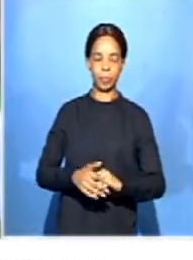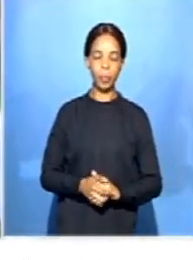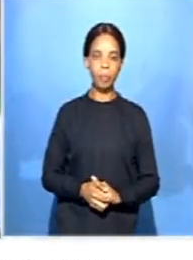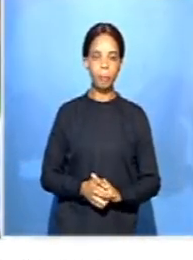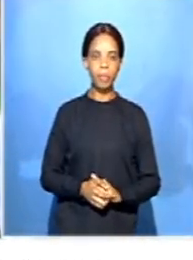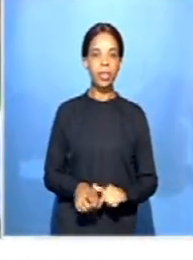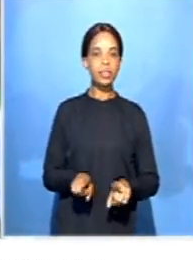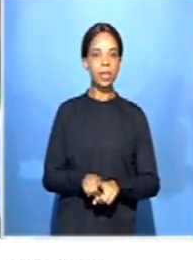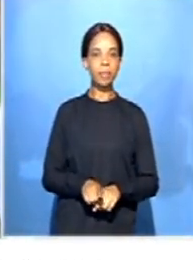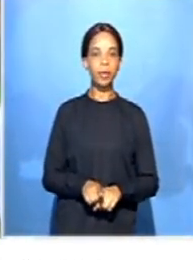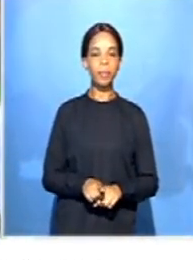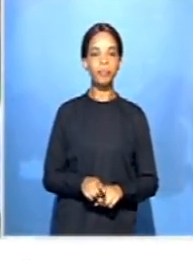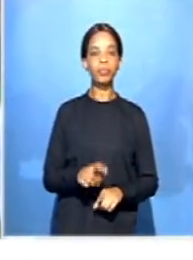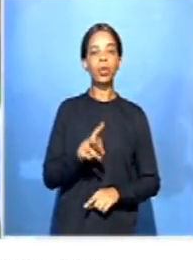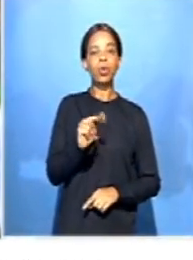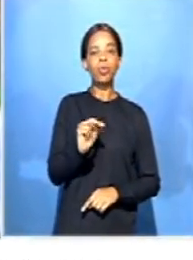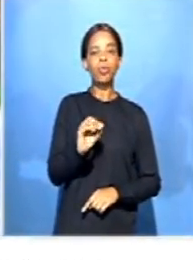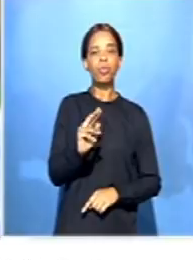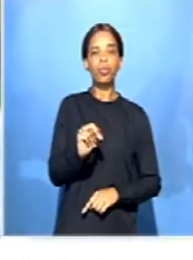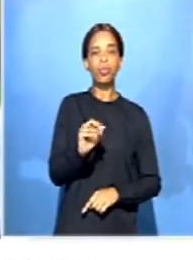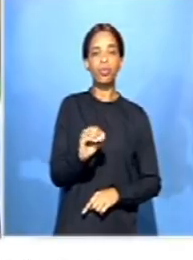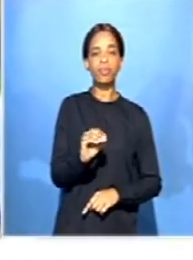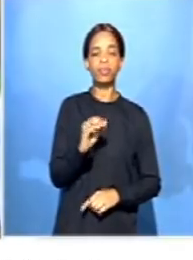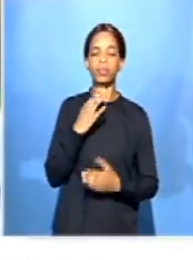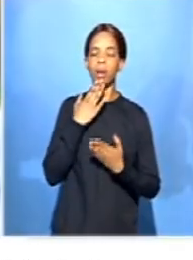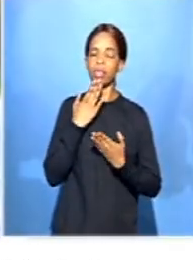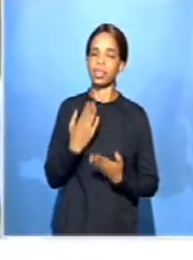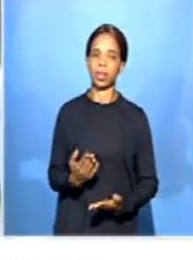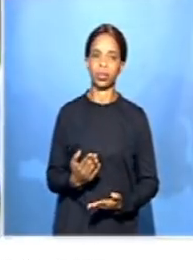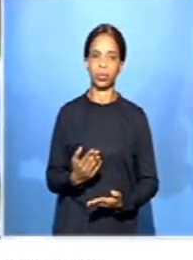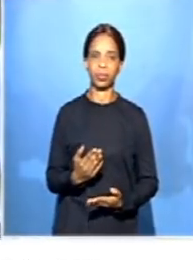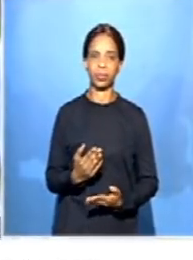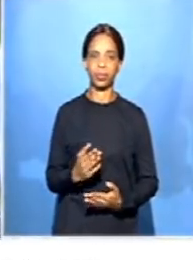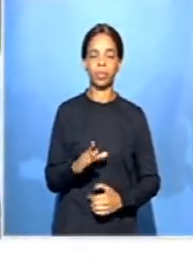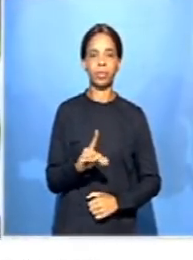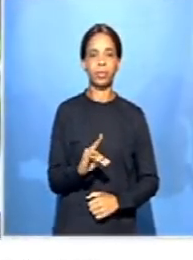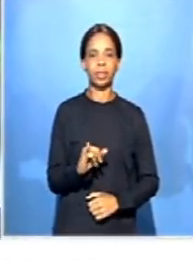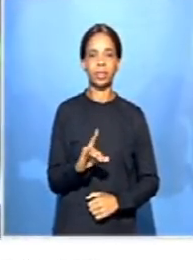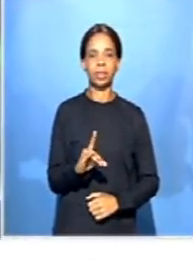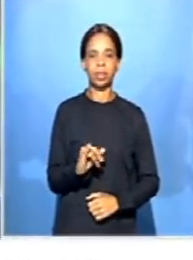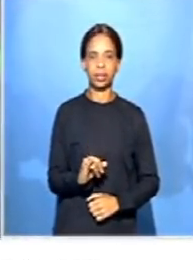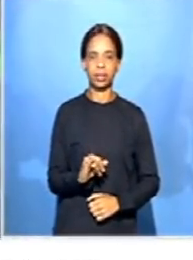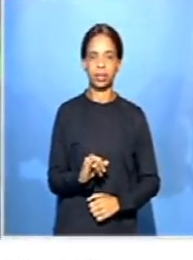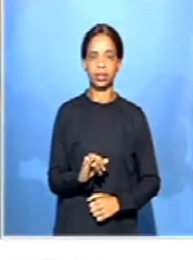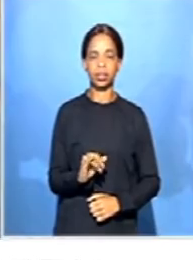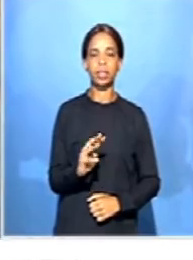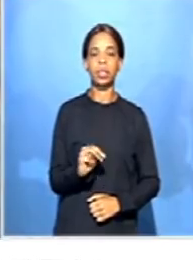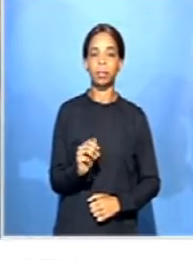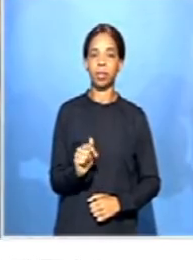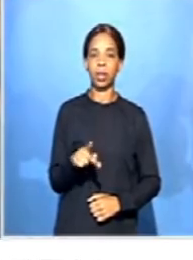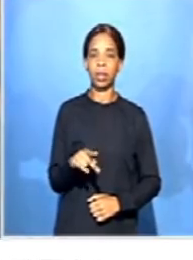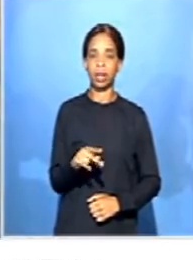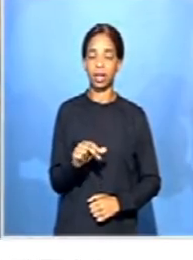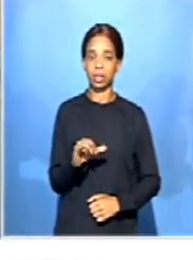re leboga mama teng Didi Michael Basi re leboga